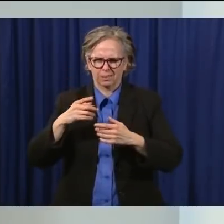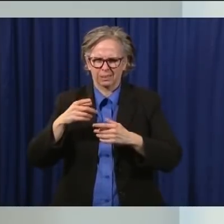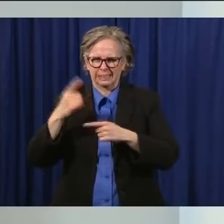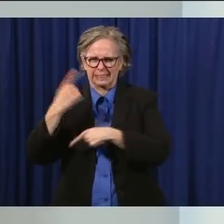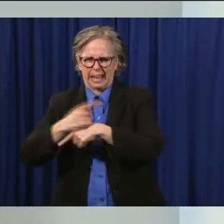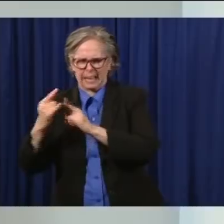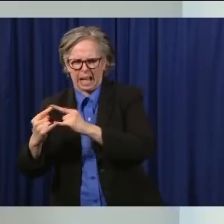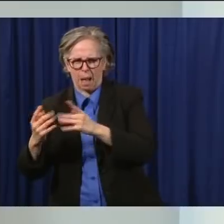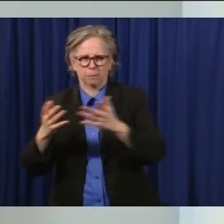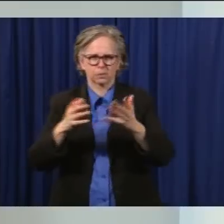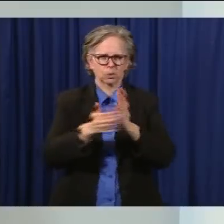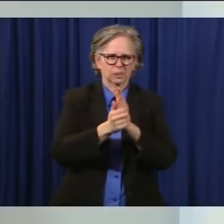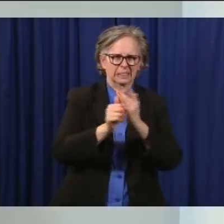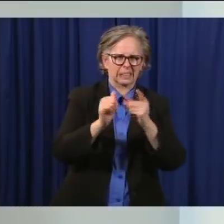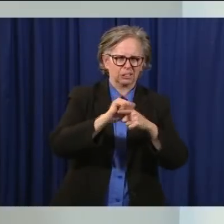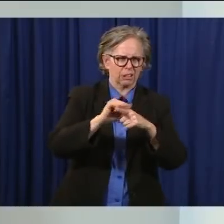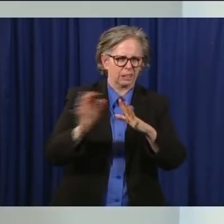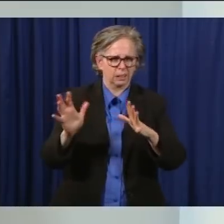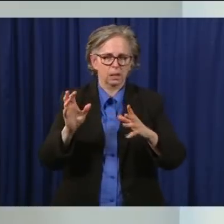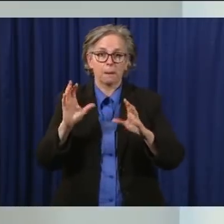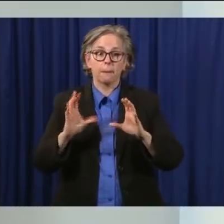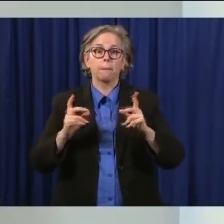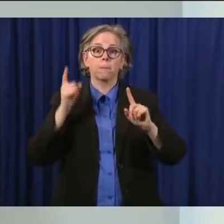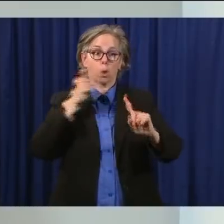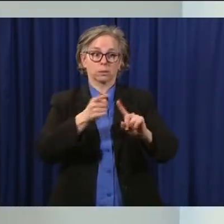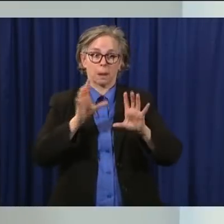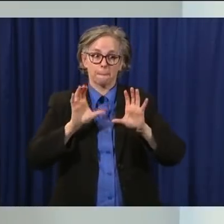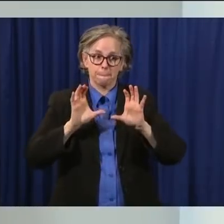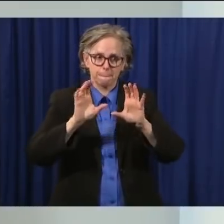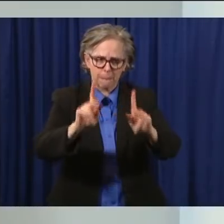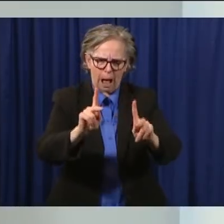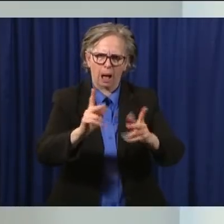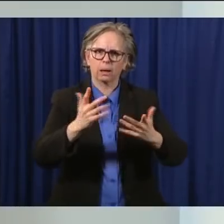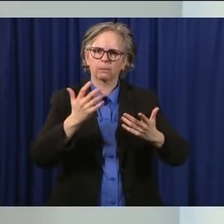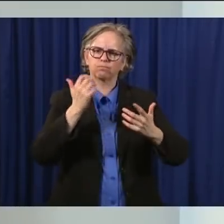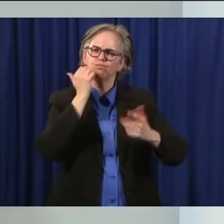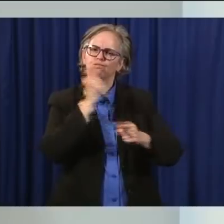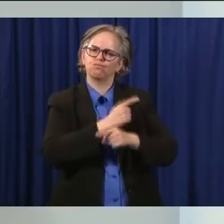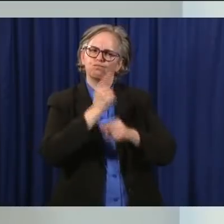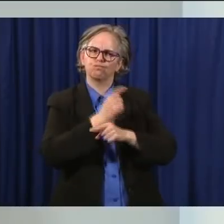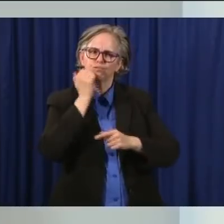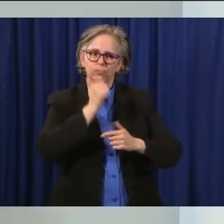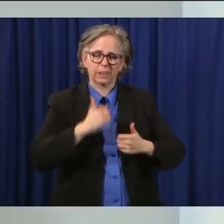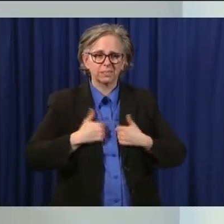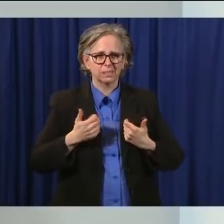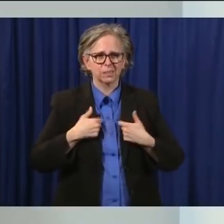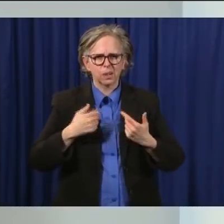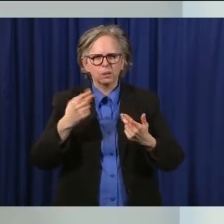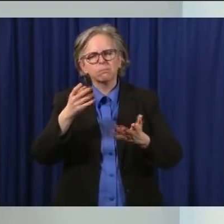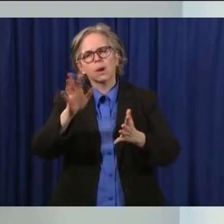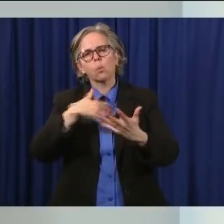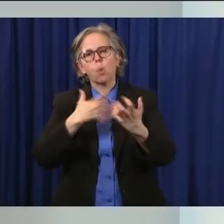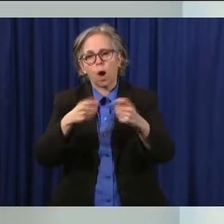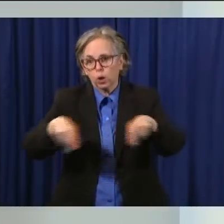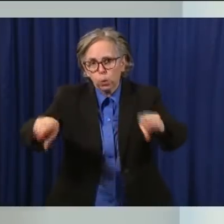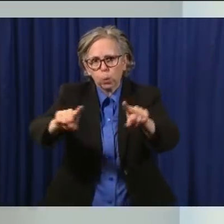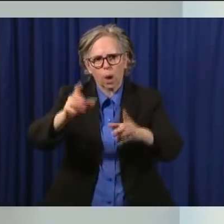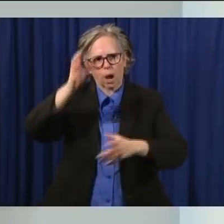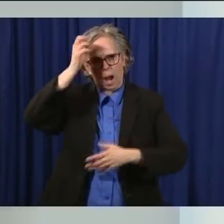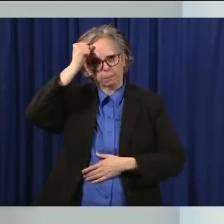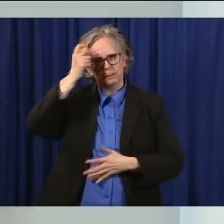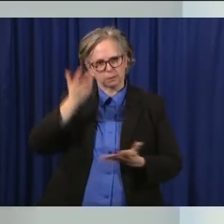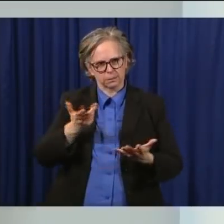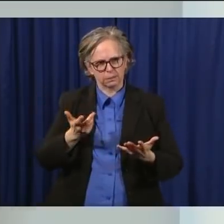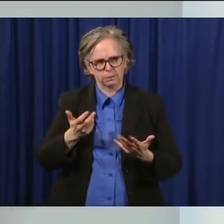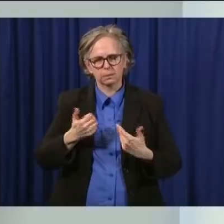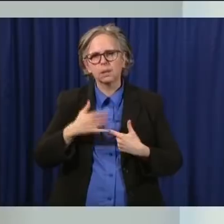of their lives, we want them to use common sense, but these safety guidelines, these health guidelines of